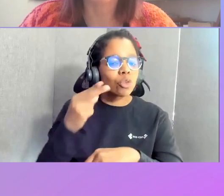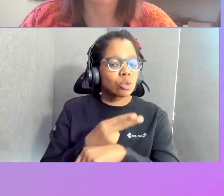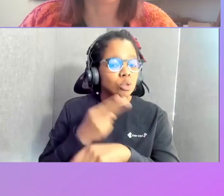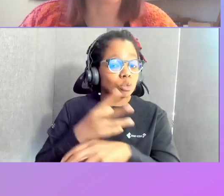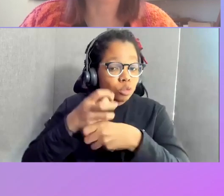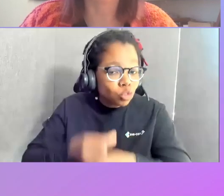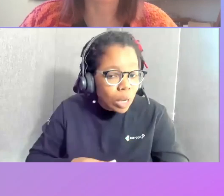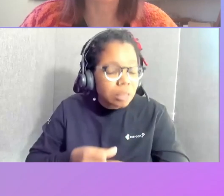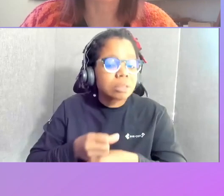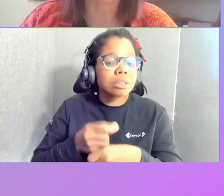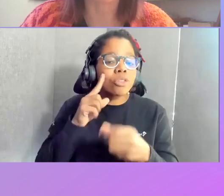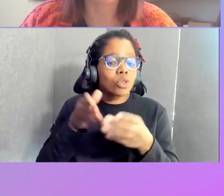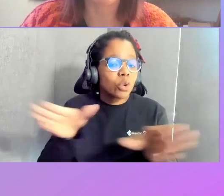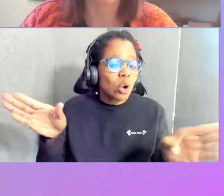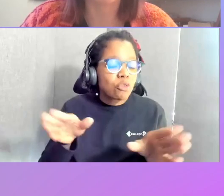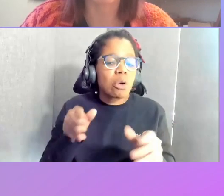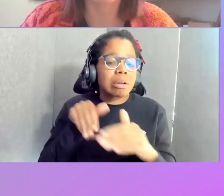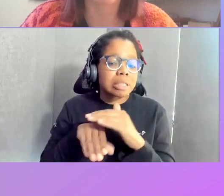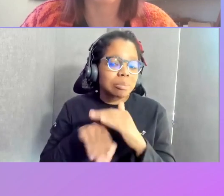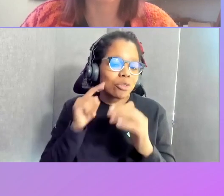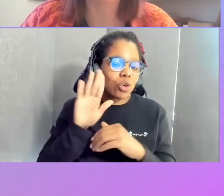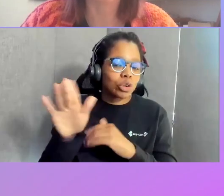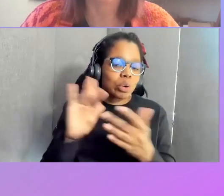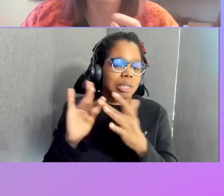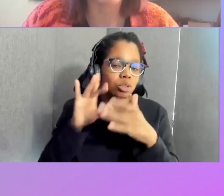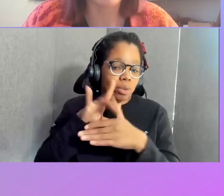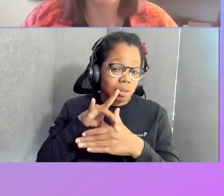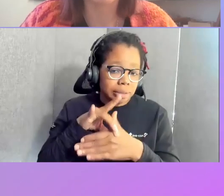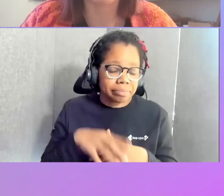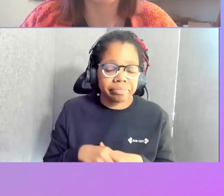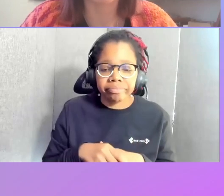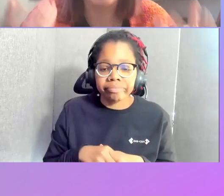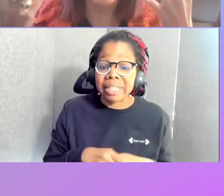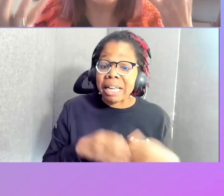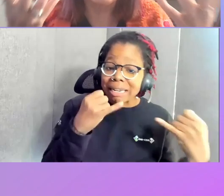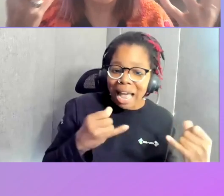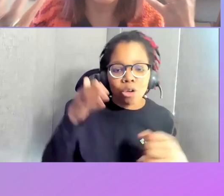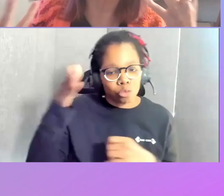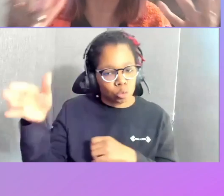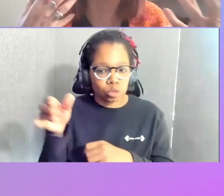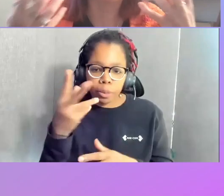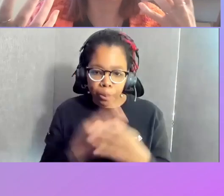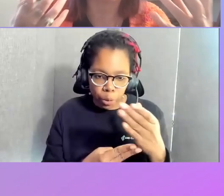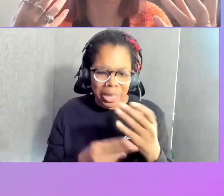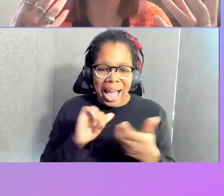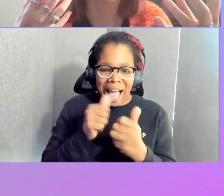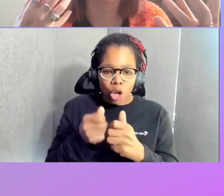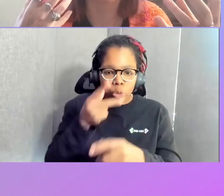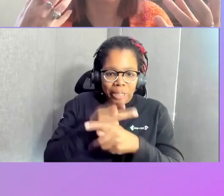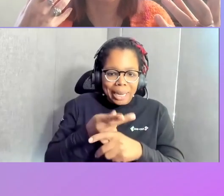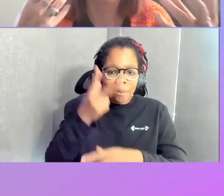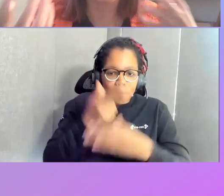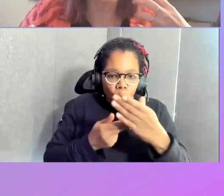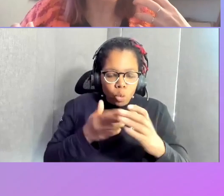trust in the overall accessibility of your digital content, both now and in the future. How you keep both of those concepts